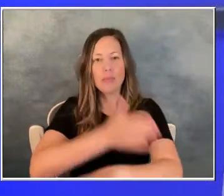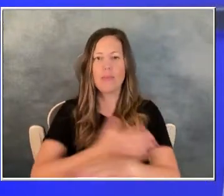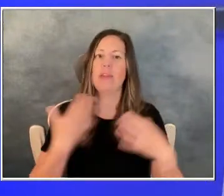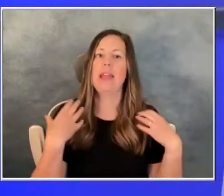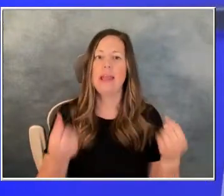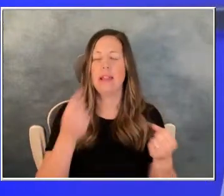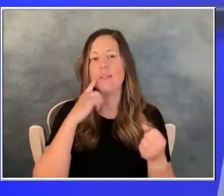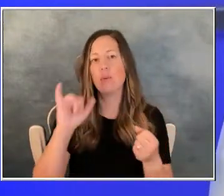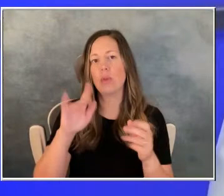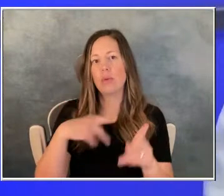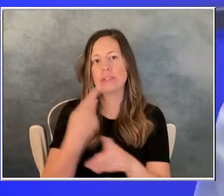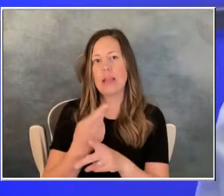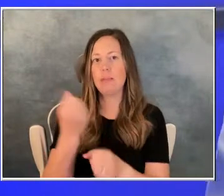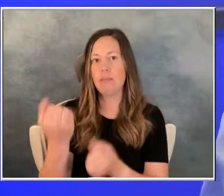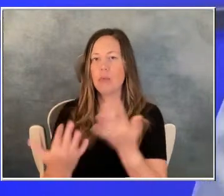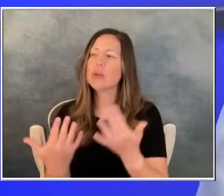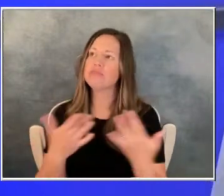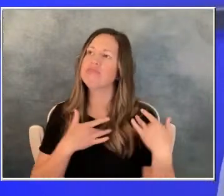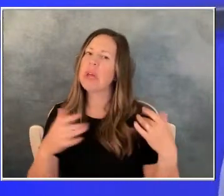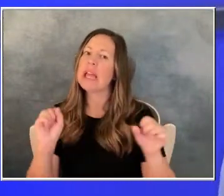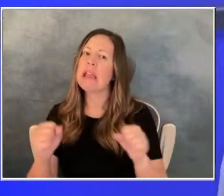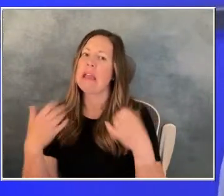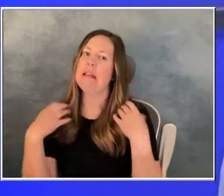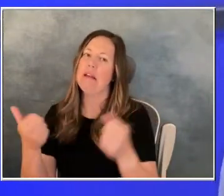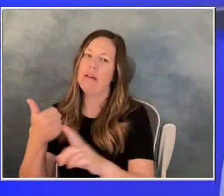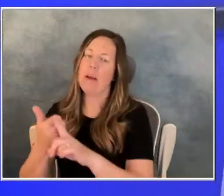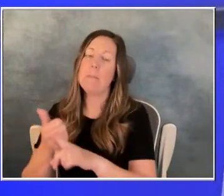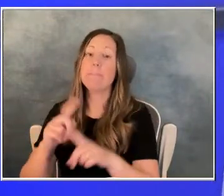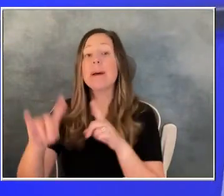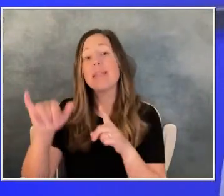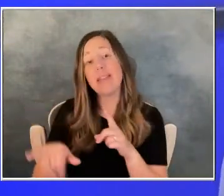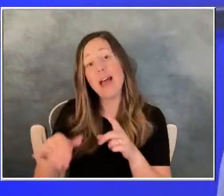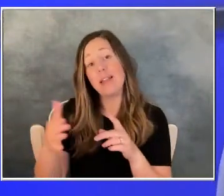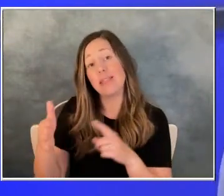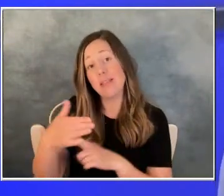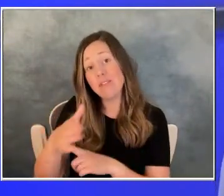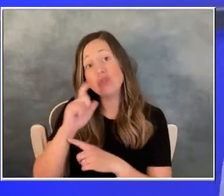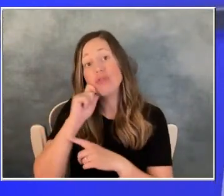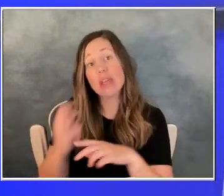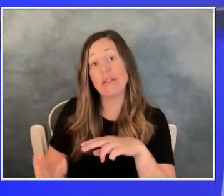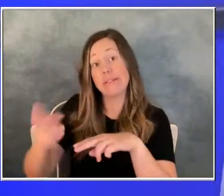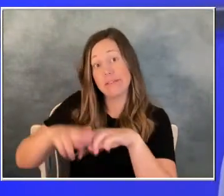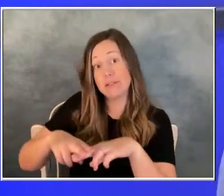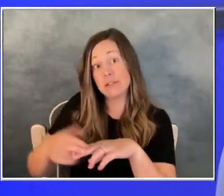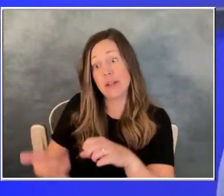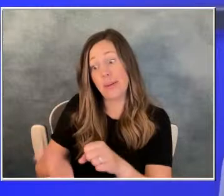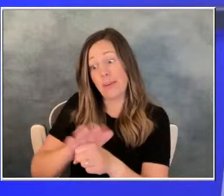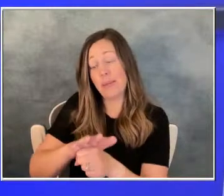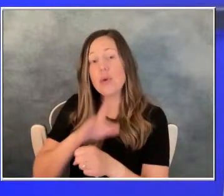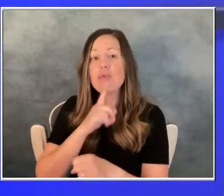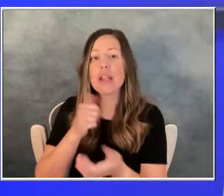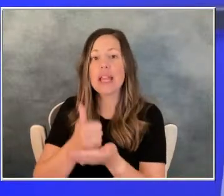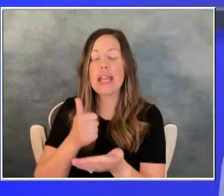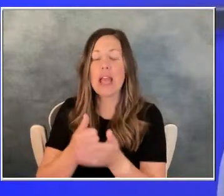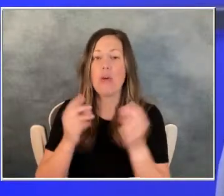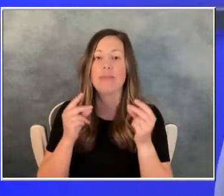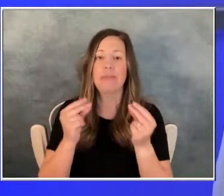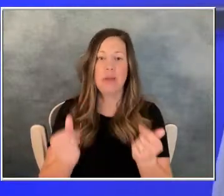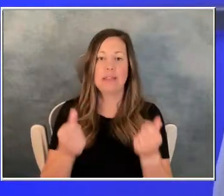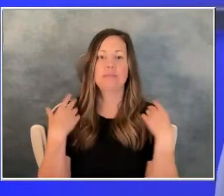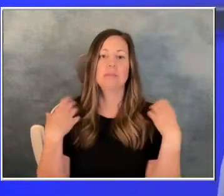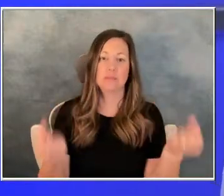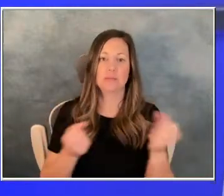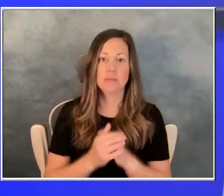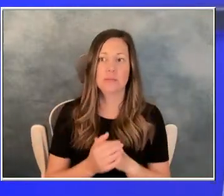those burns can heal, but this kind of graft can help those wounds heal well and a bit faster. It is used